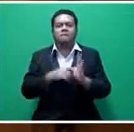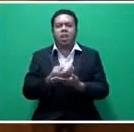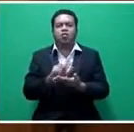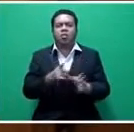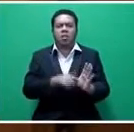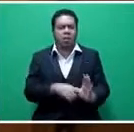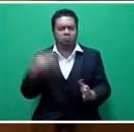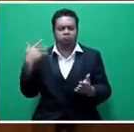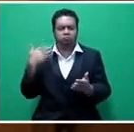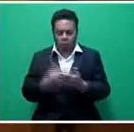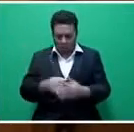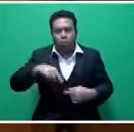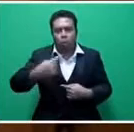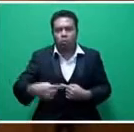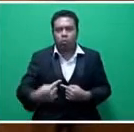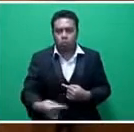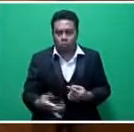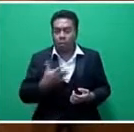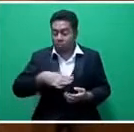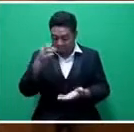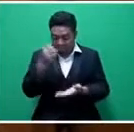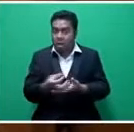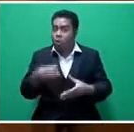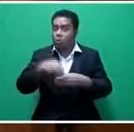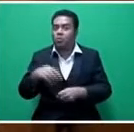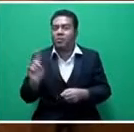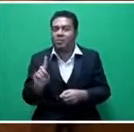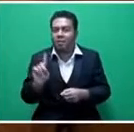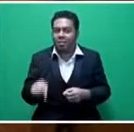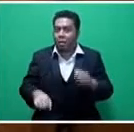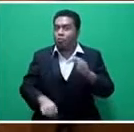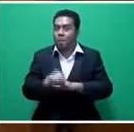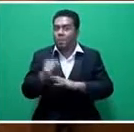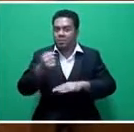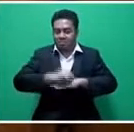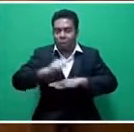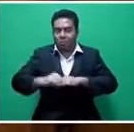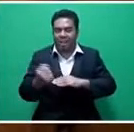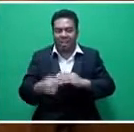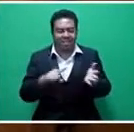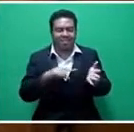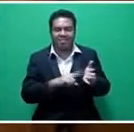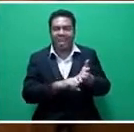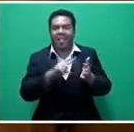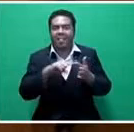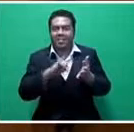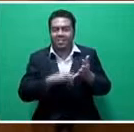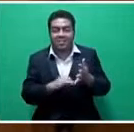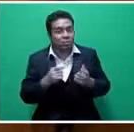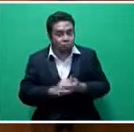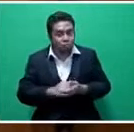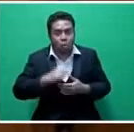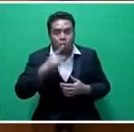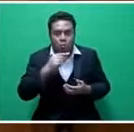And this will also continue. Of course, this also includes the toppers and the TELS scheme to enable that our